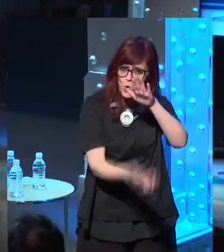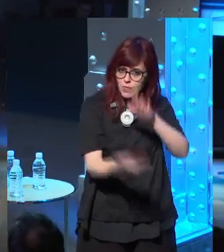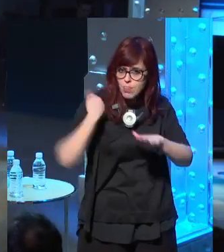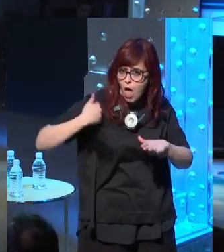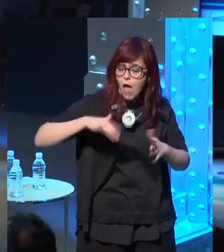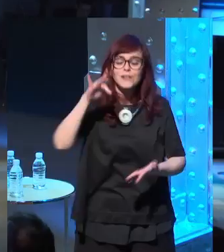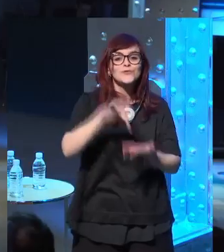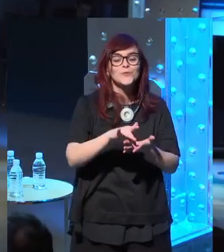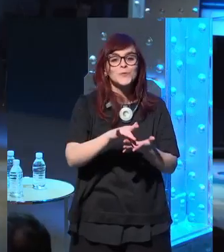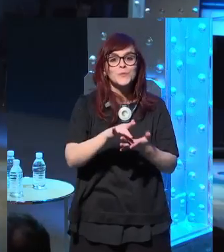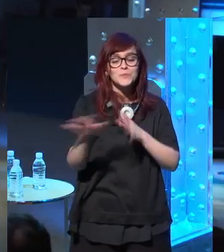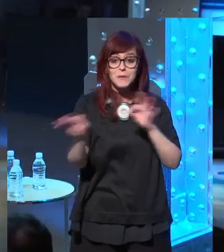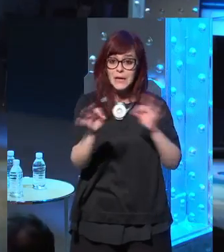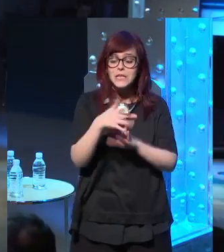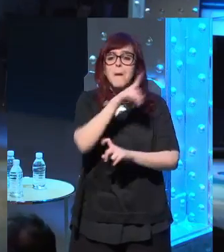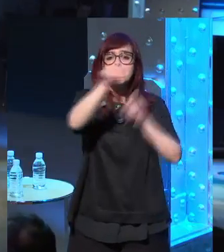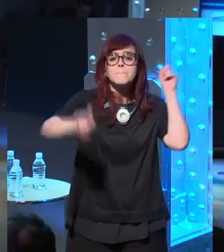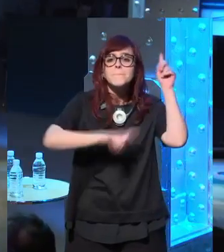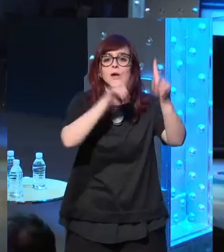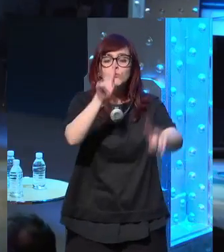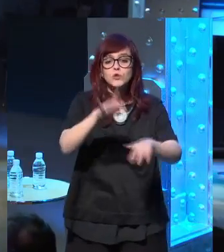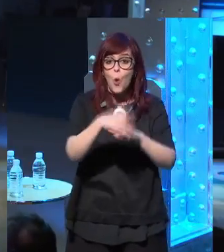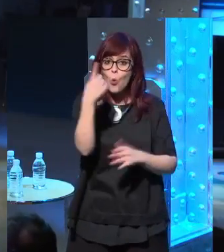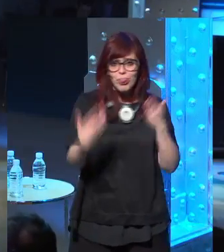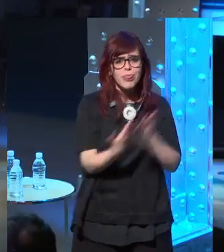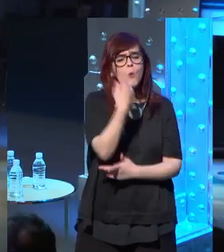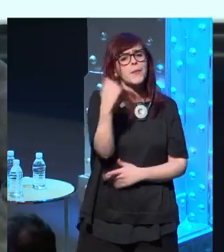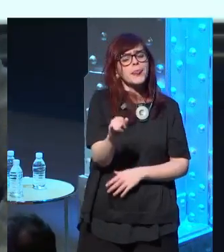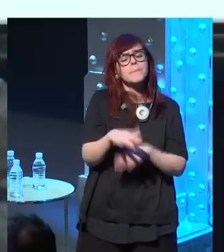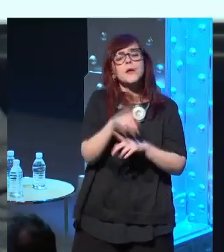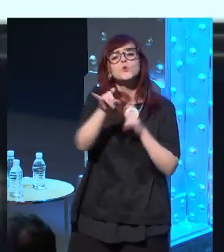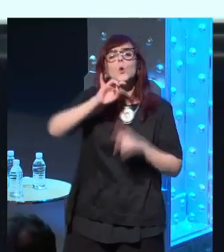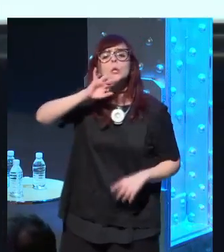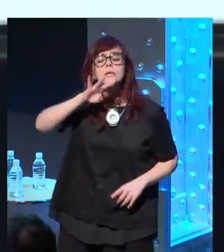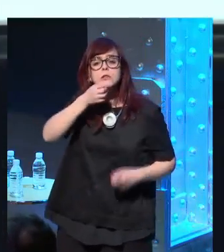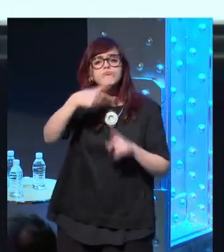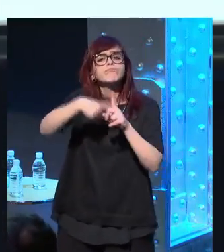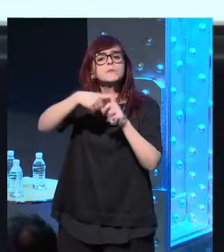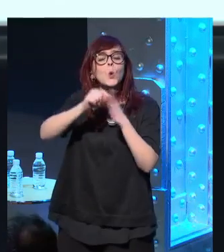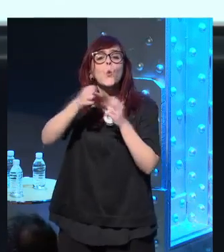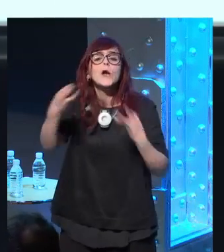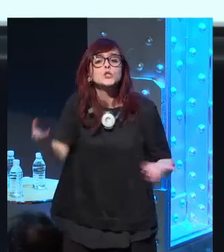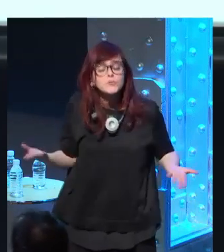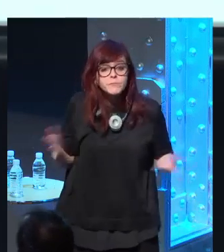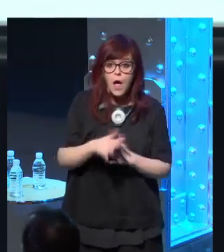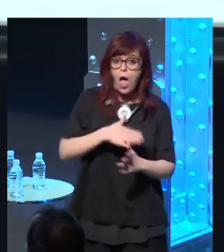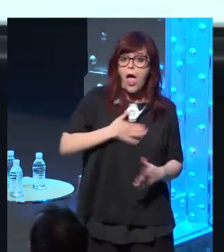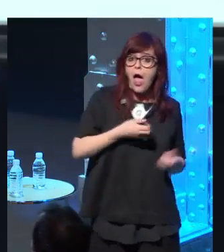asked several times a day, or at least once, how happy they are. But also, what are they doing? Who are they